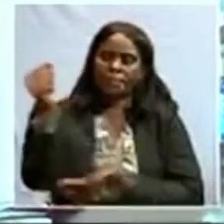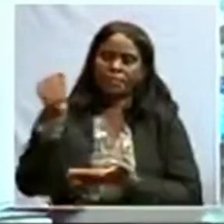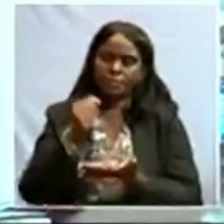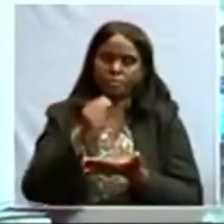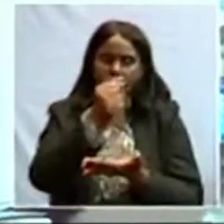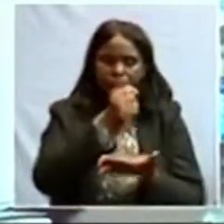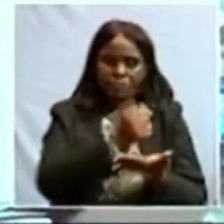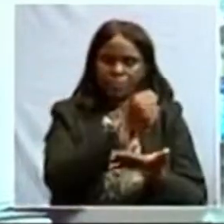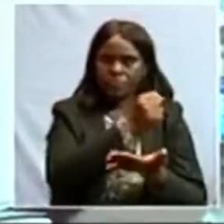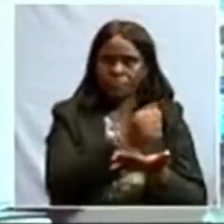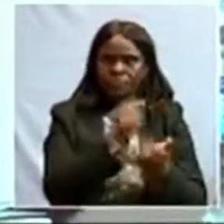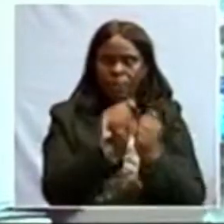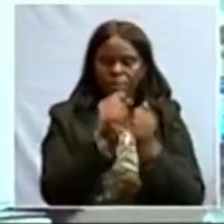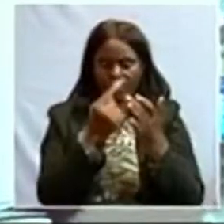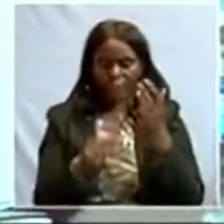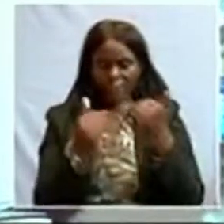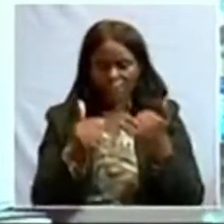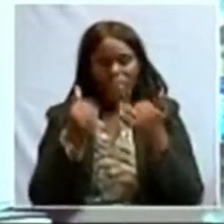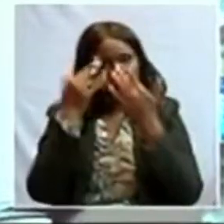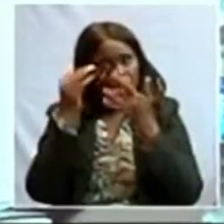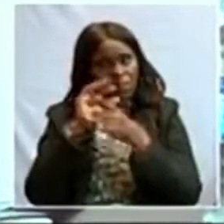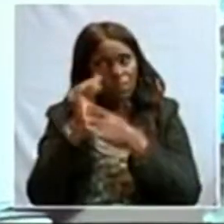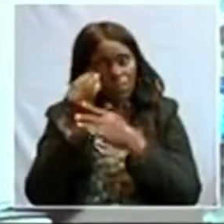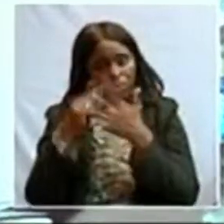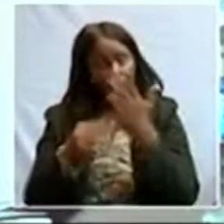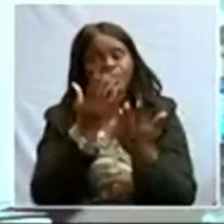recruitment and what is the expectation or what is the